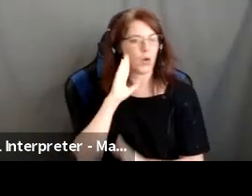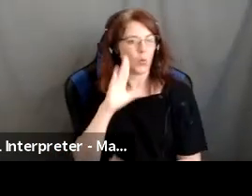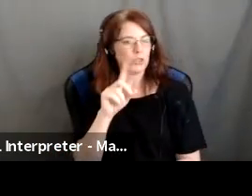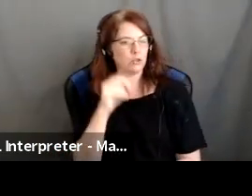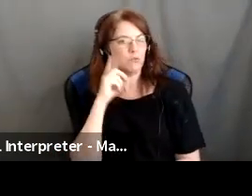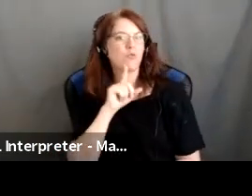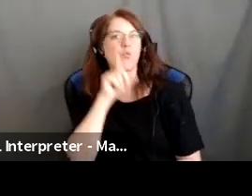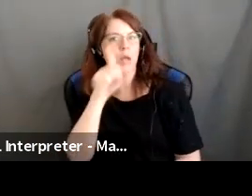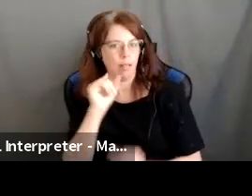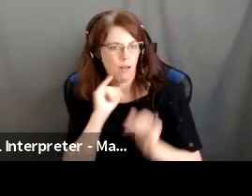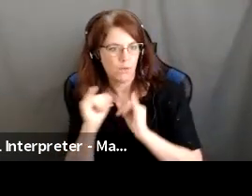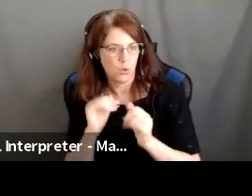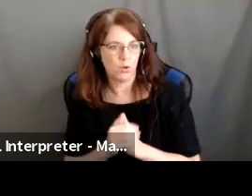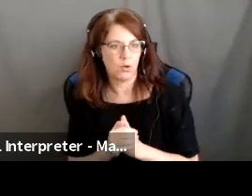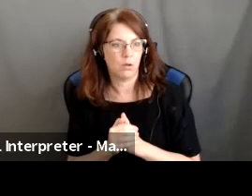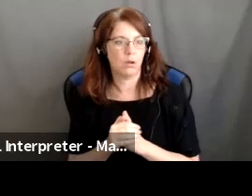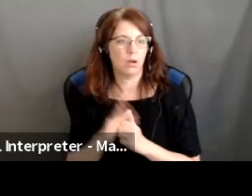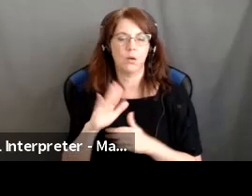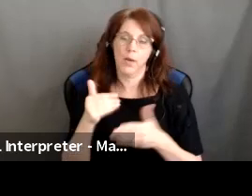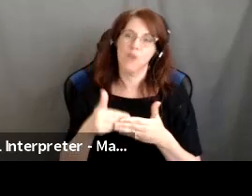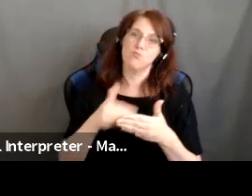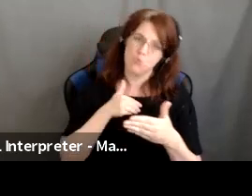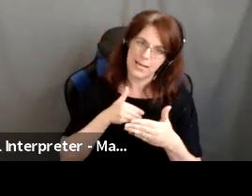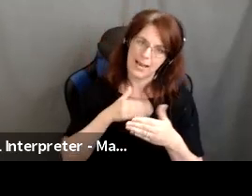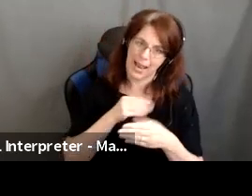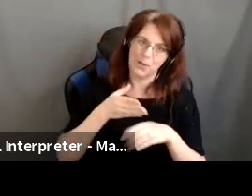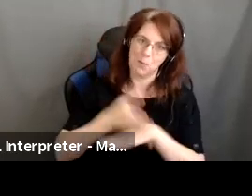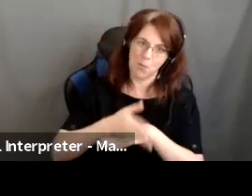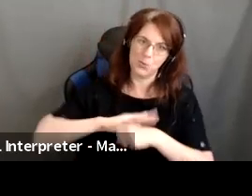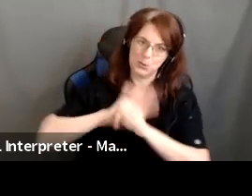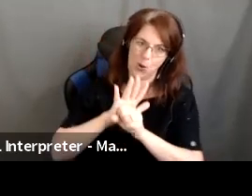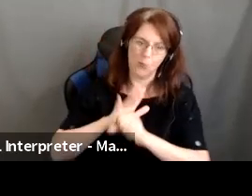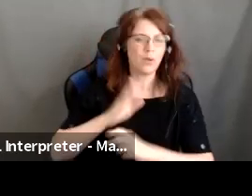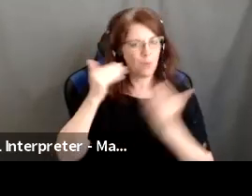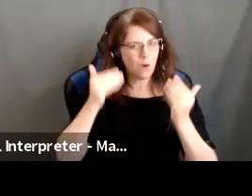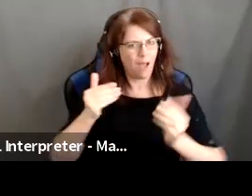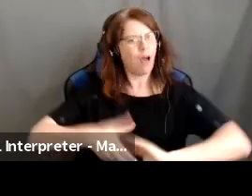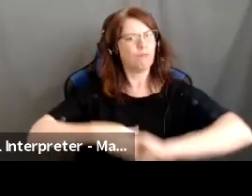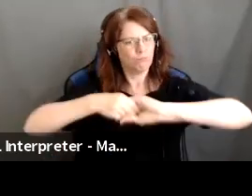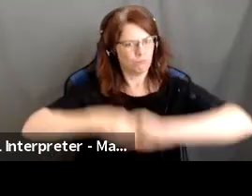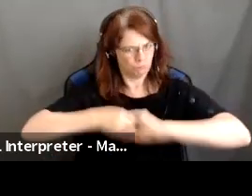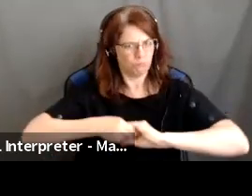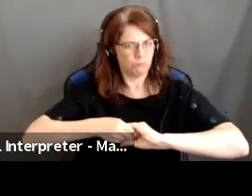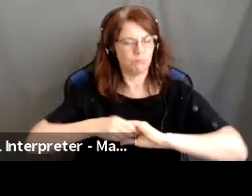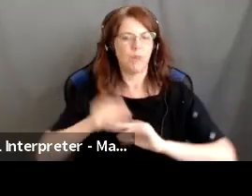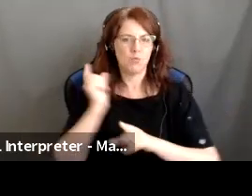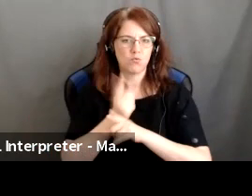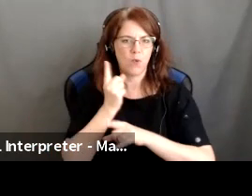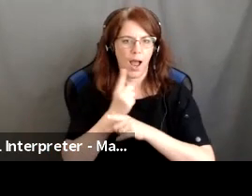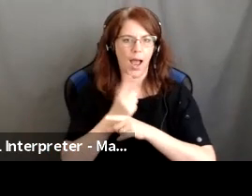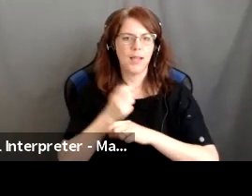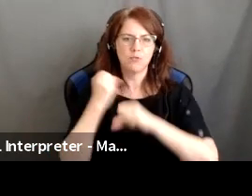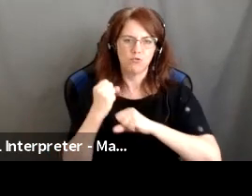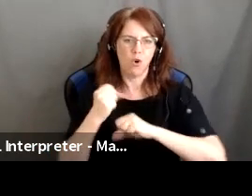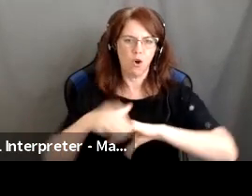And pre and post COVID, you would want to have them give a firm handshake and practice that firm handshake with them.